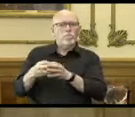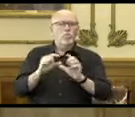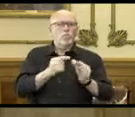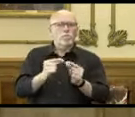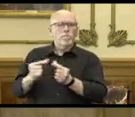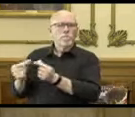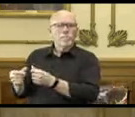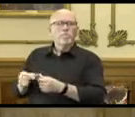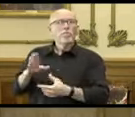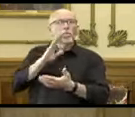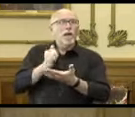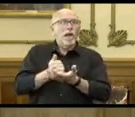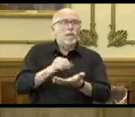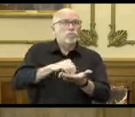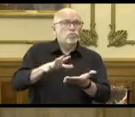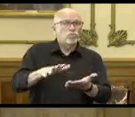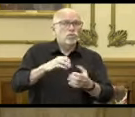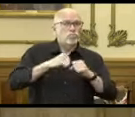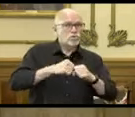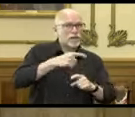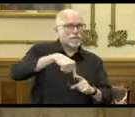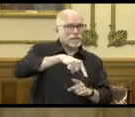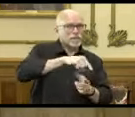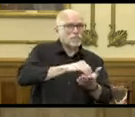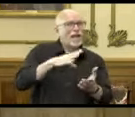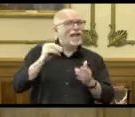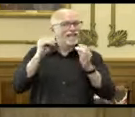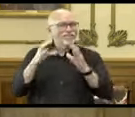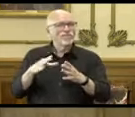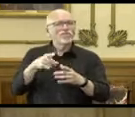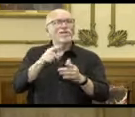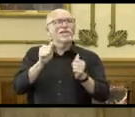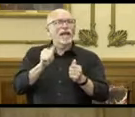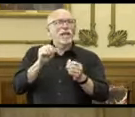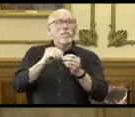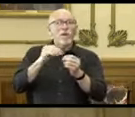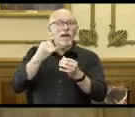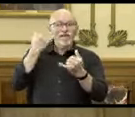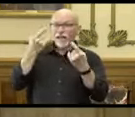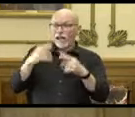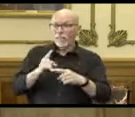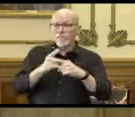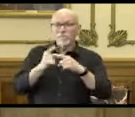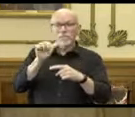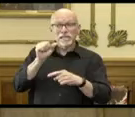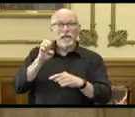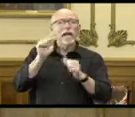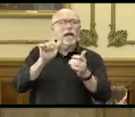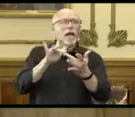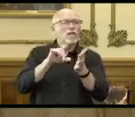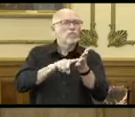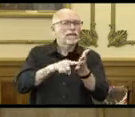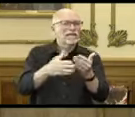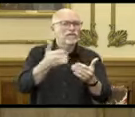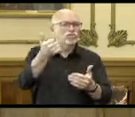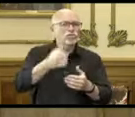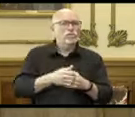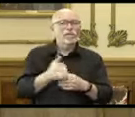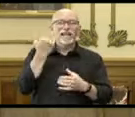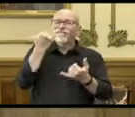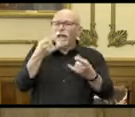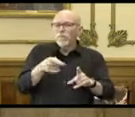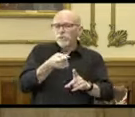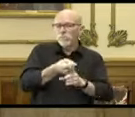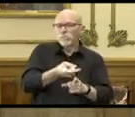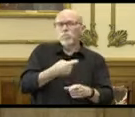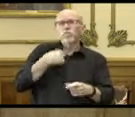will help protect students and teachers, and they will make it easier to conduct contact tracing if a case does appear in a school. We understand that parents